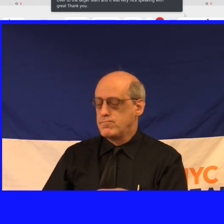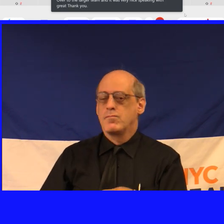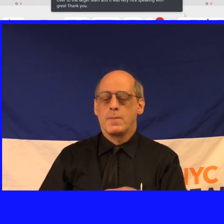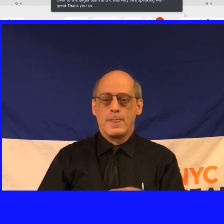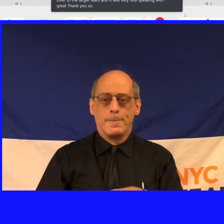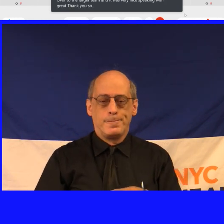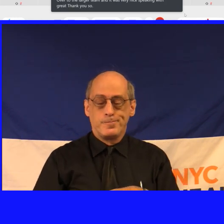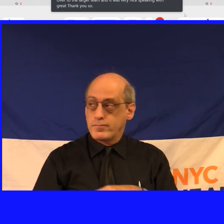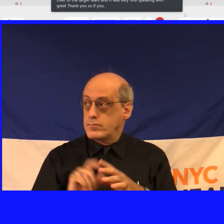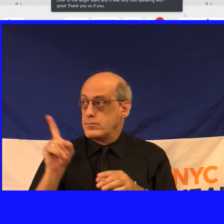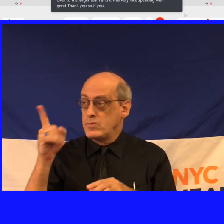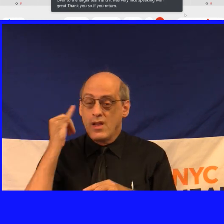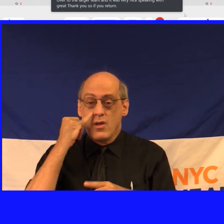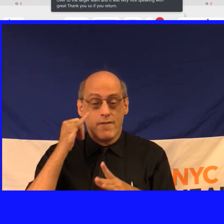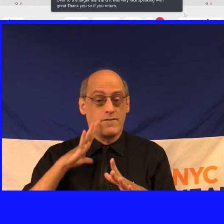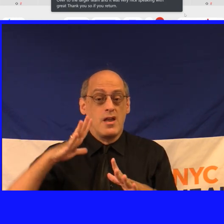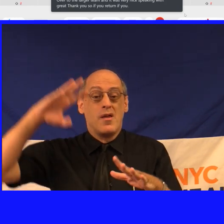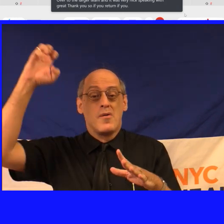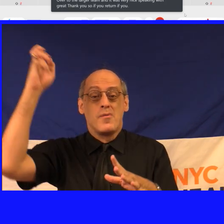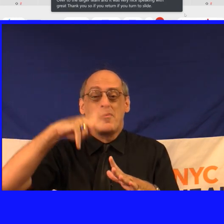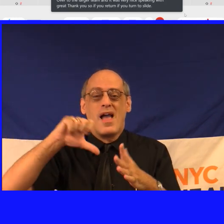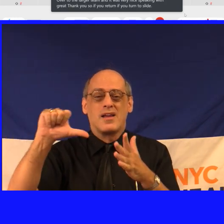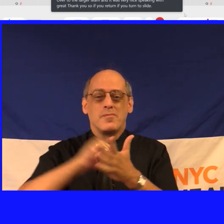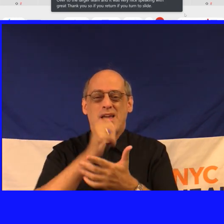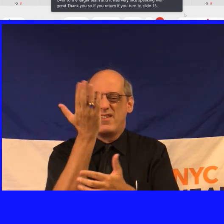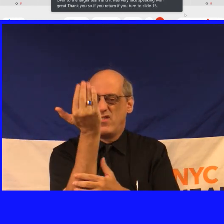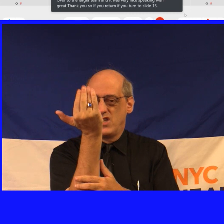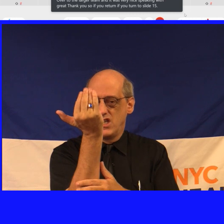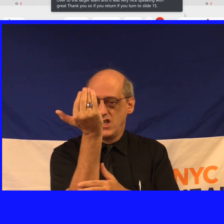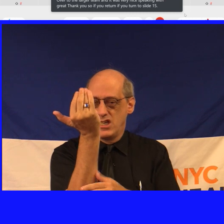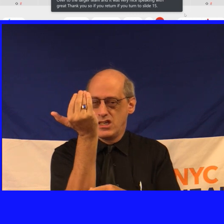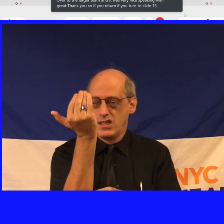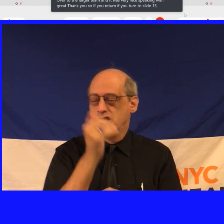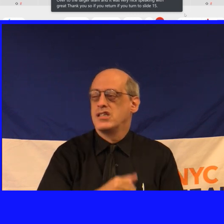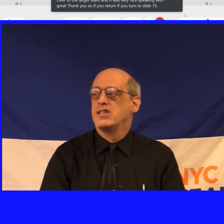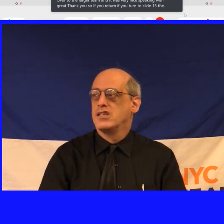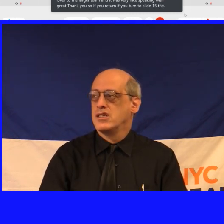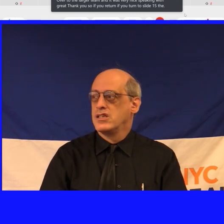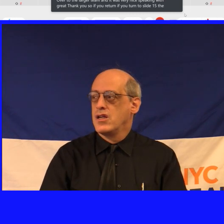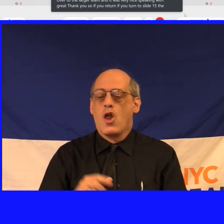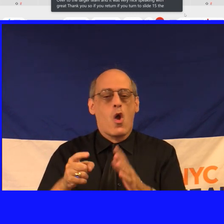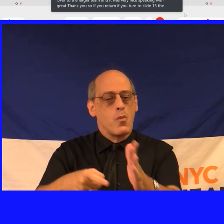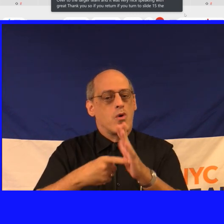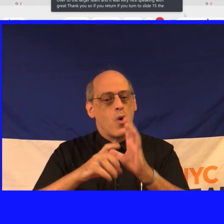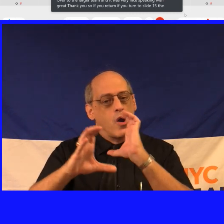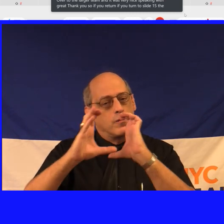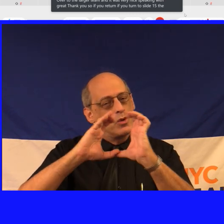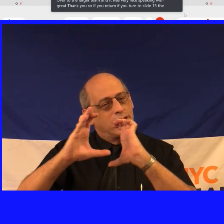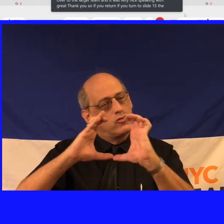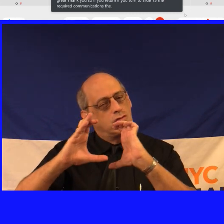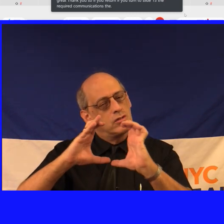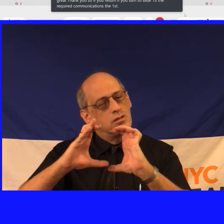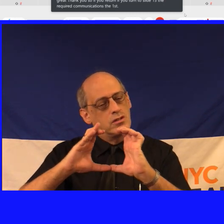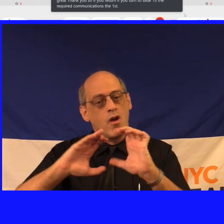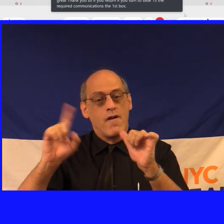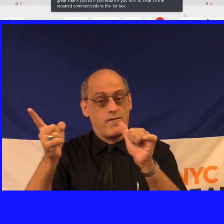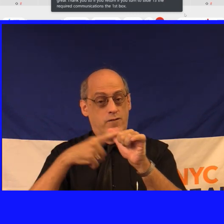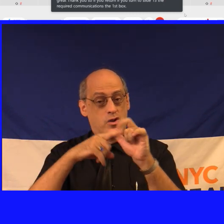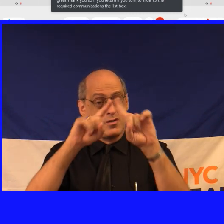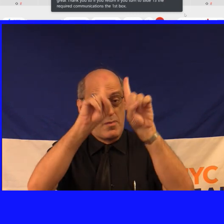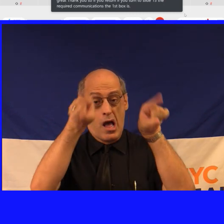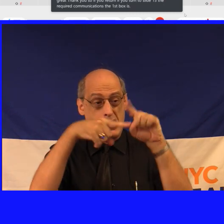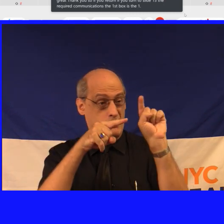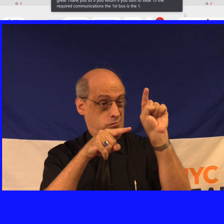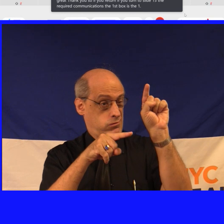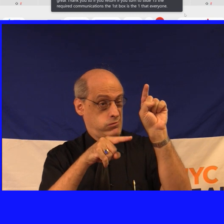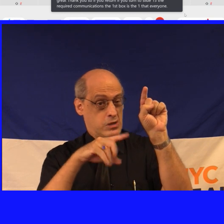So if you turn to slide 15, the required communications, the first box is the one